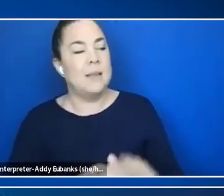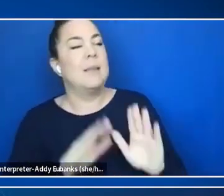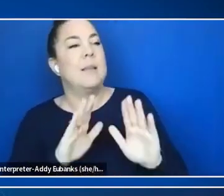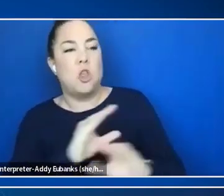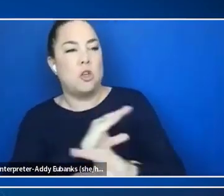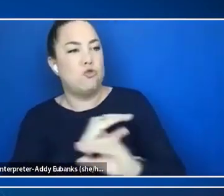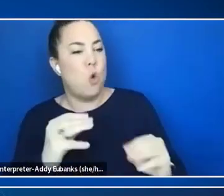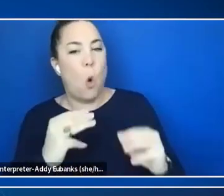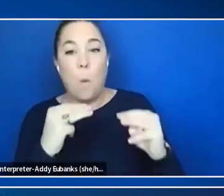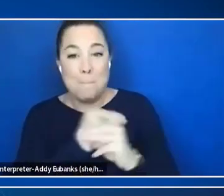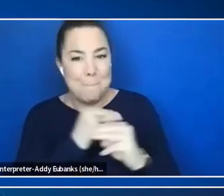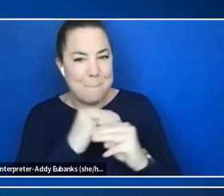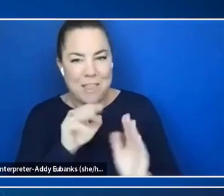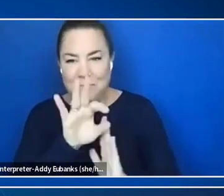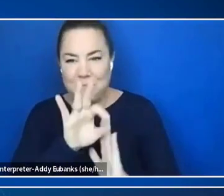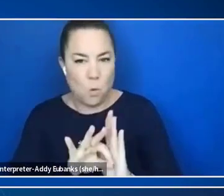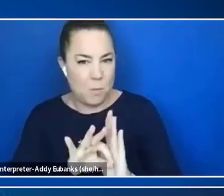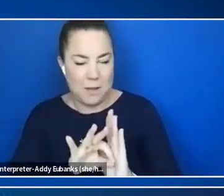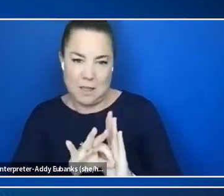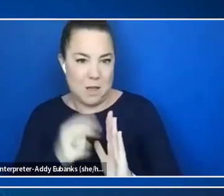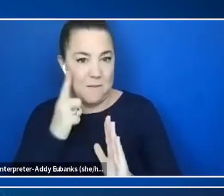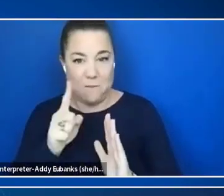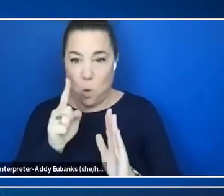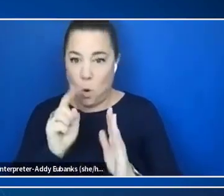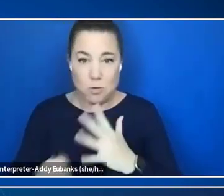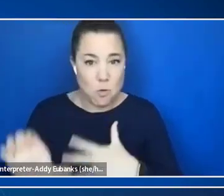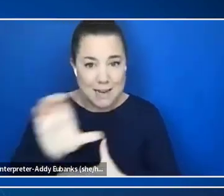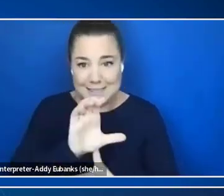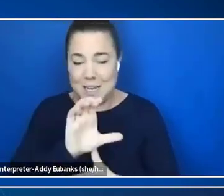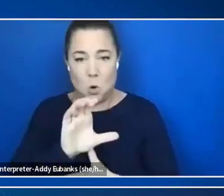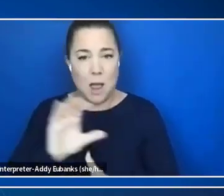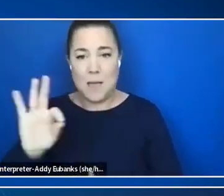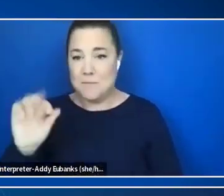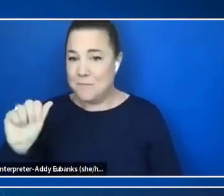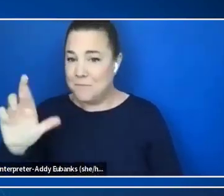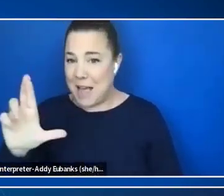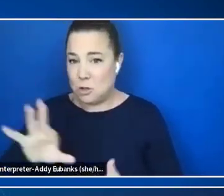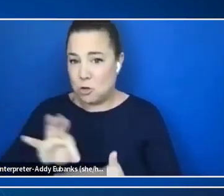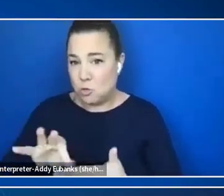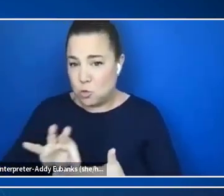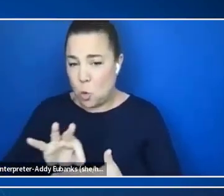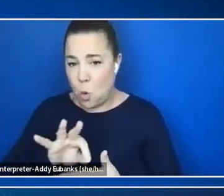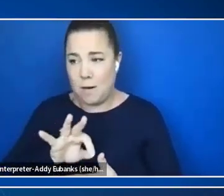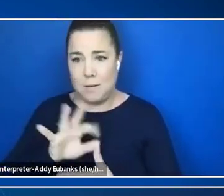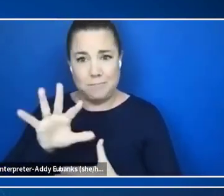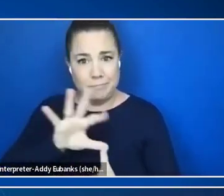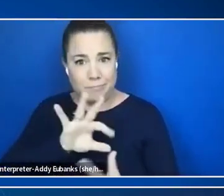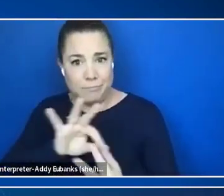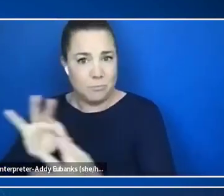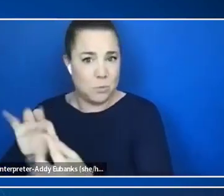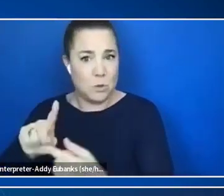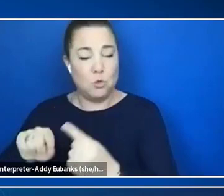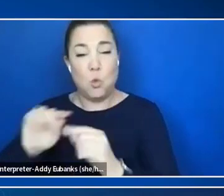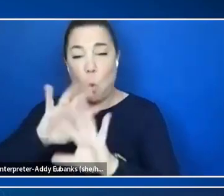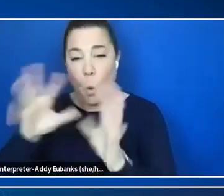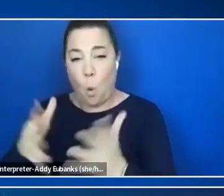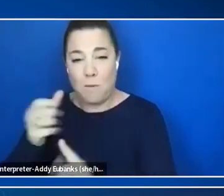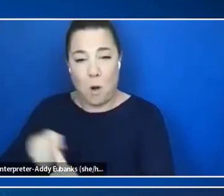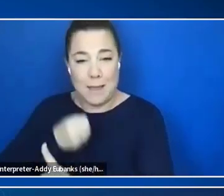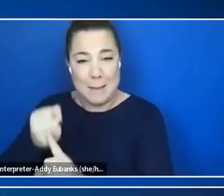no mathematical formula for how a criterion or factor score goes into your overall impact score. We give the reviewers a lot